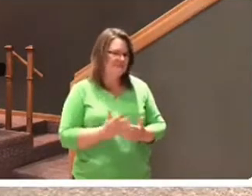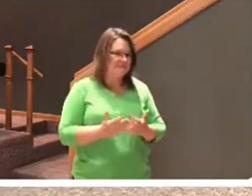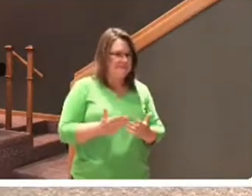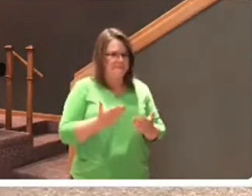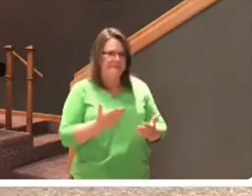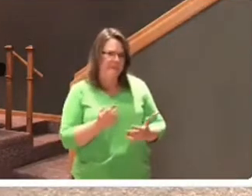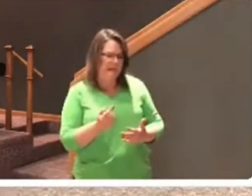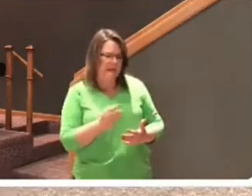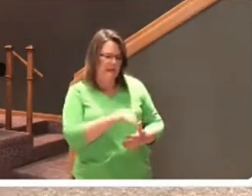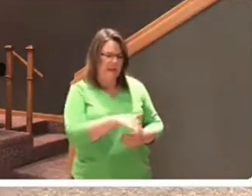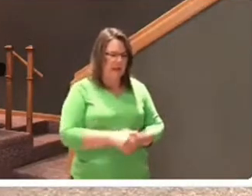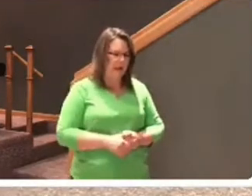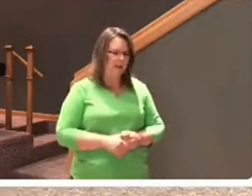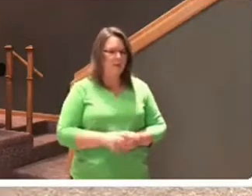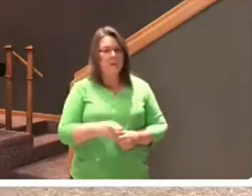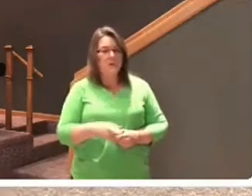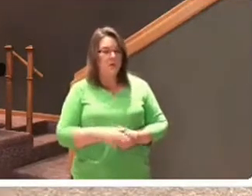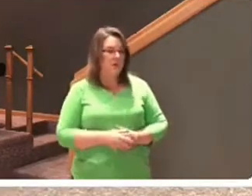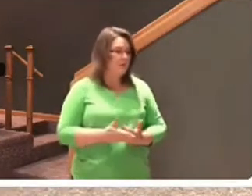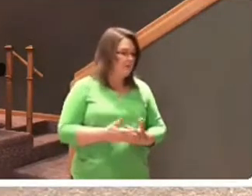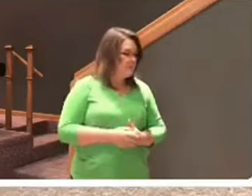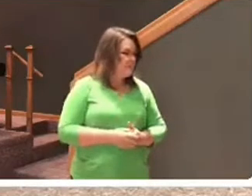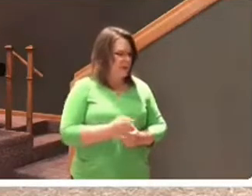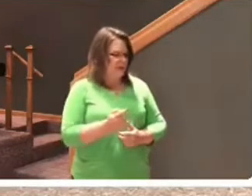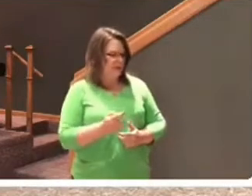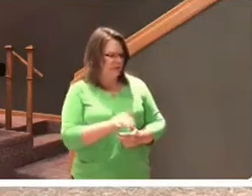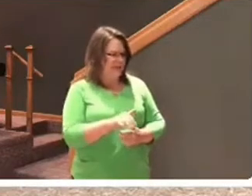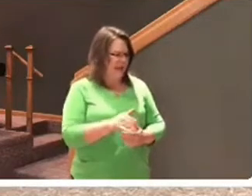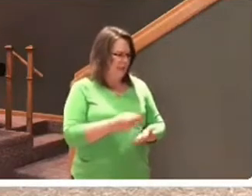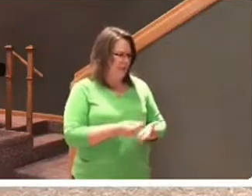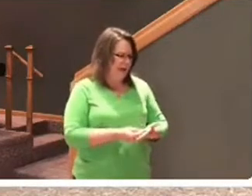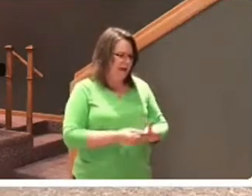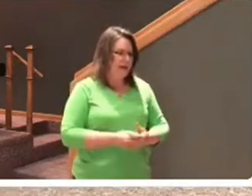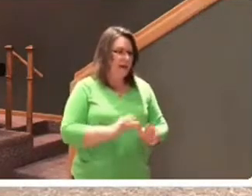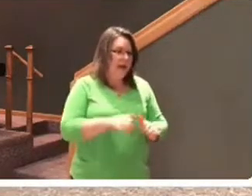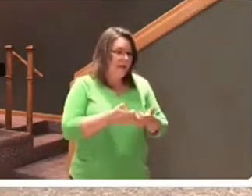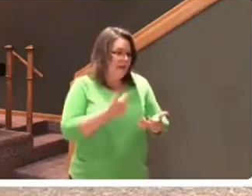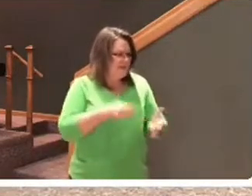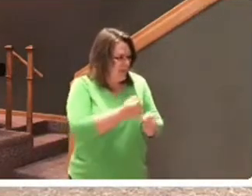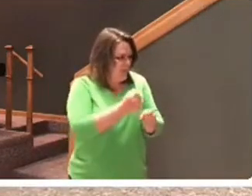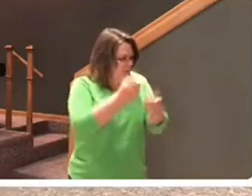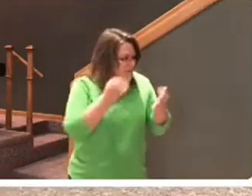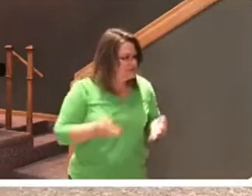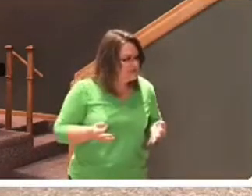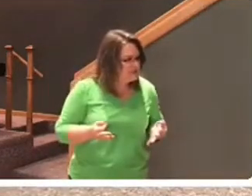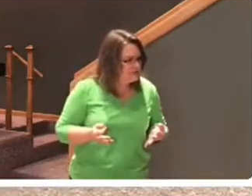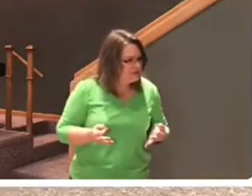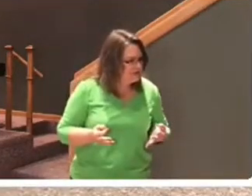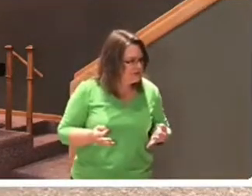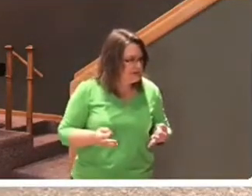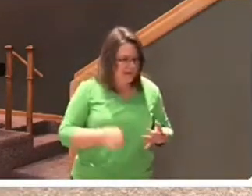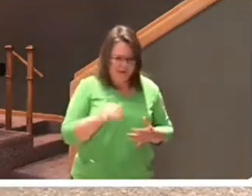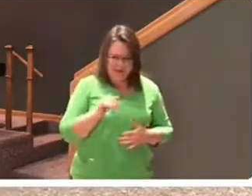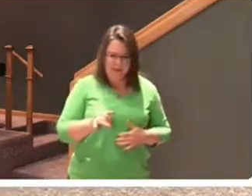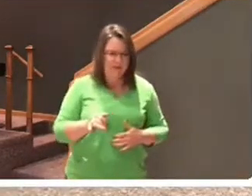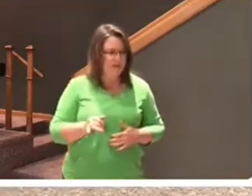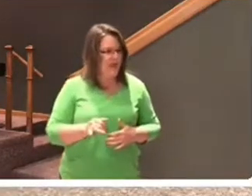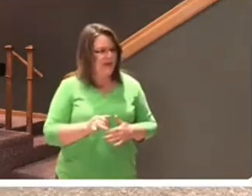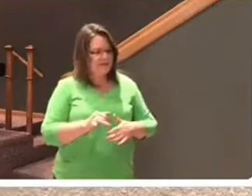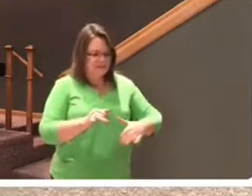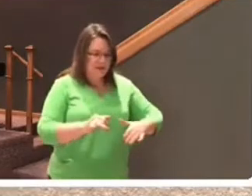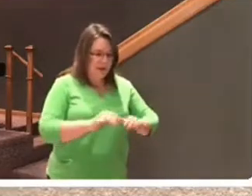Maybe a little bit of that, or maybe a little bit of that money. And that's how we make decisions. That's operating